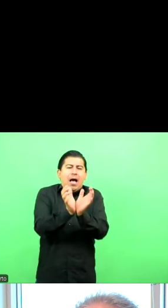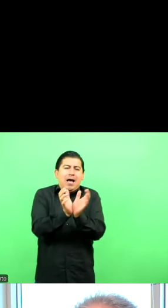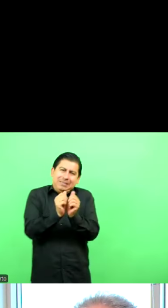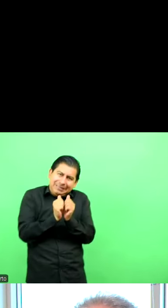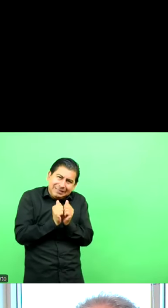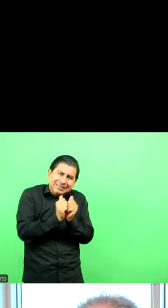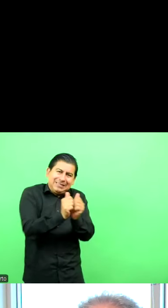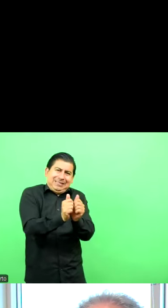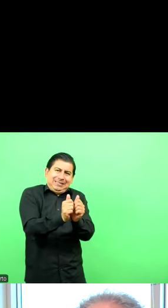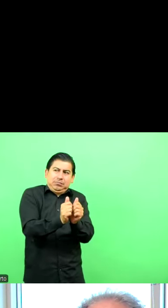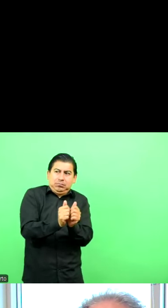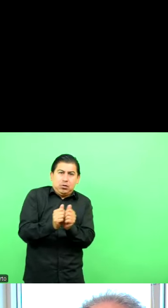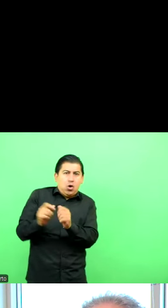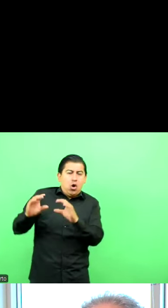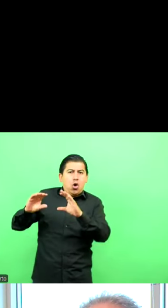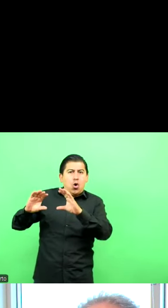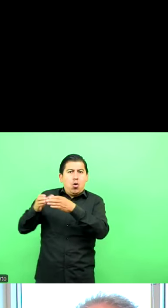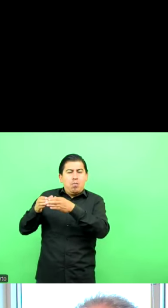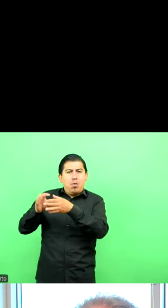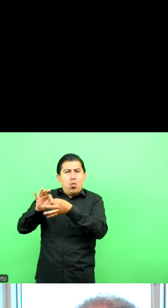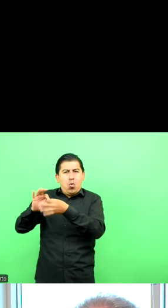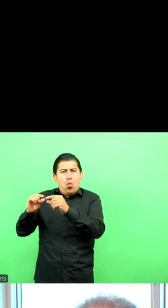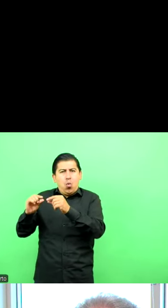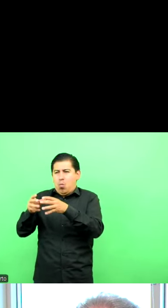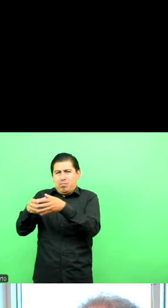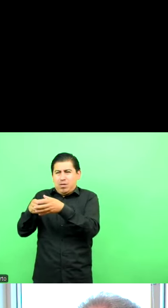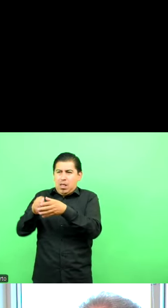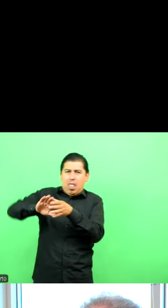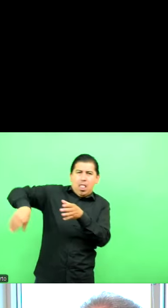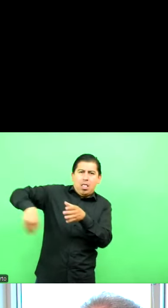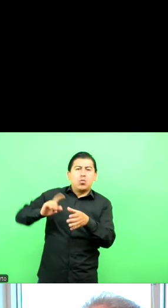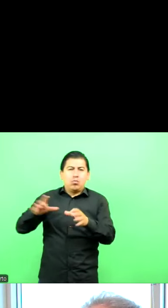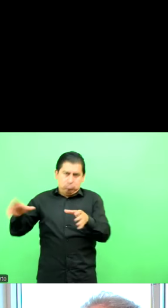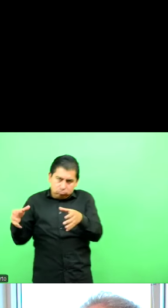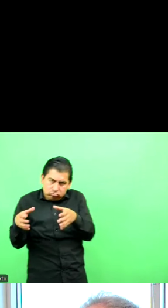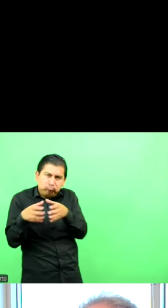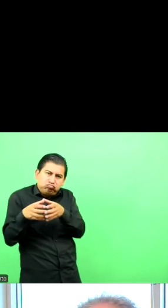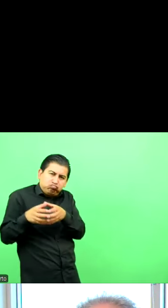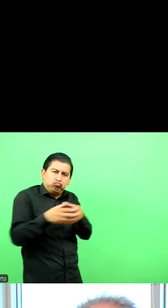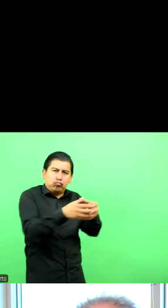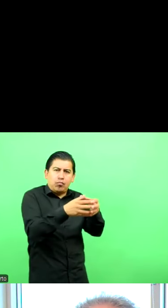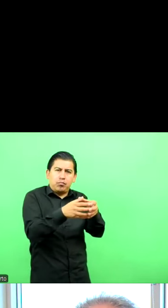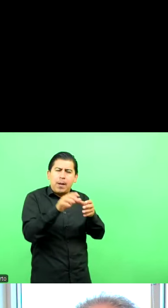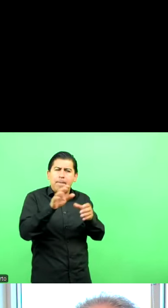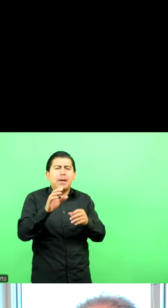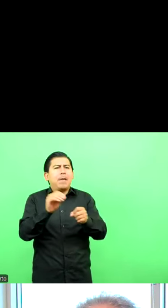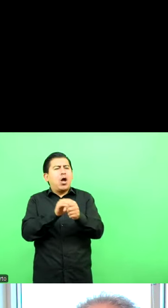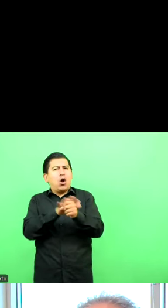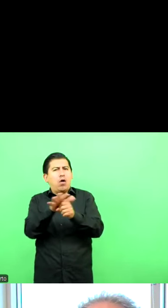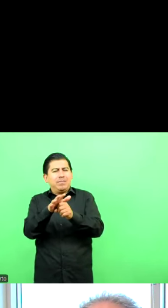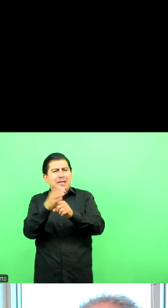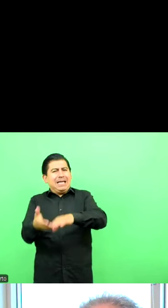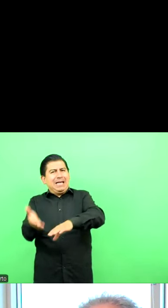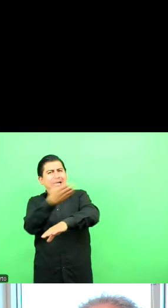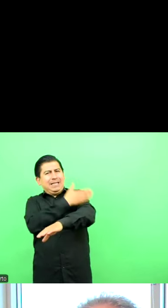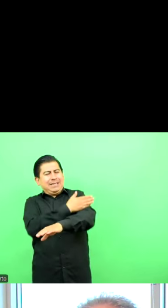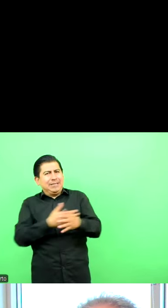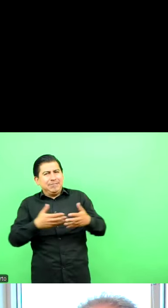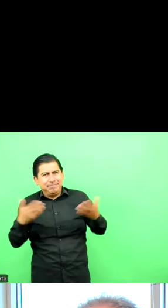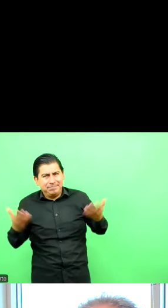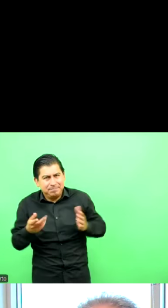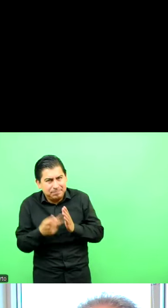the role of hospitals after COVID was more prominent, as our colleague from PAHO mentioned, that